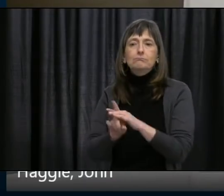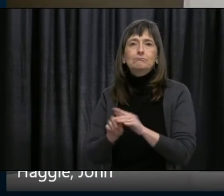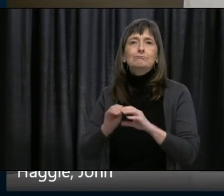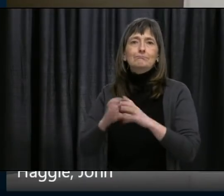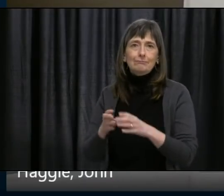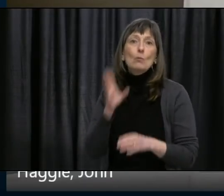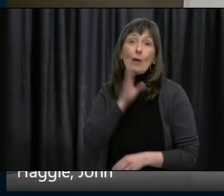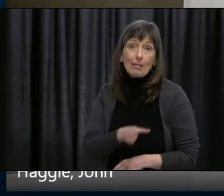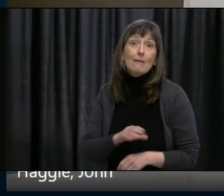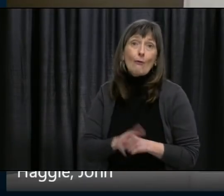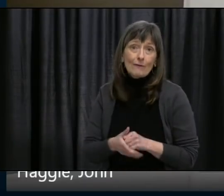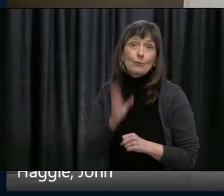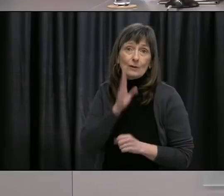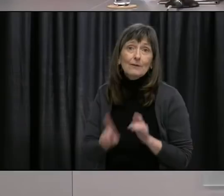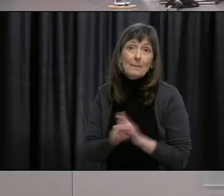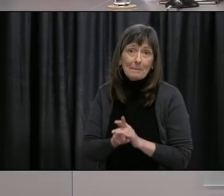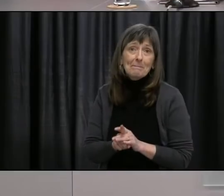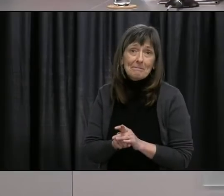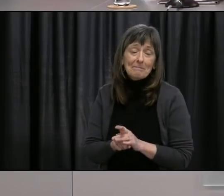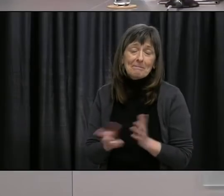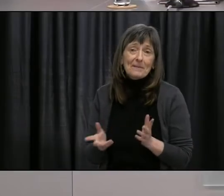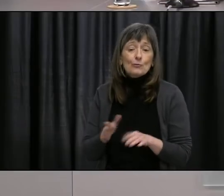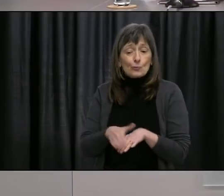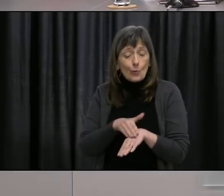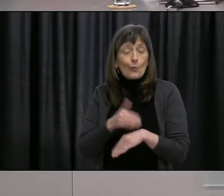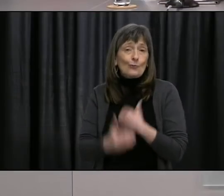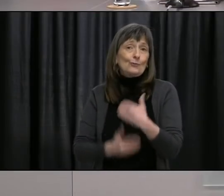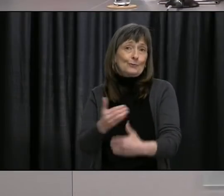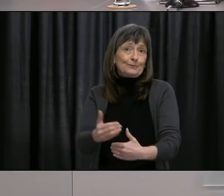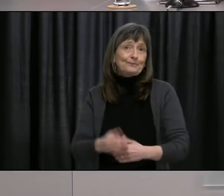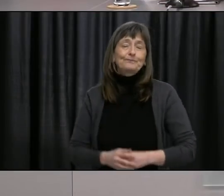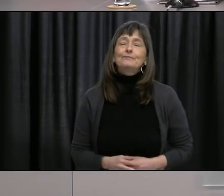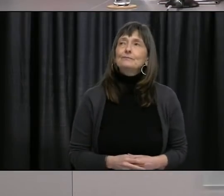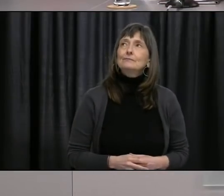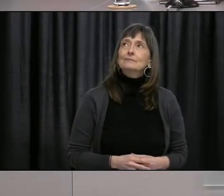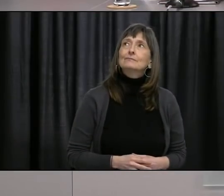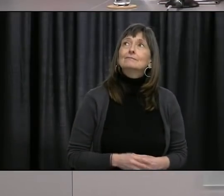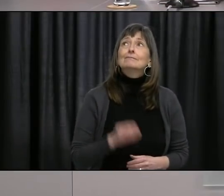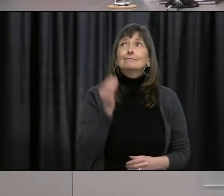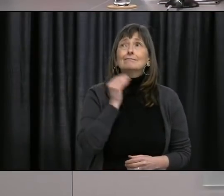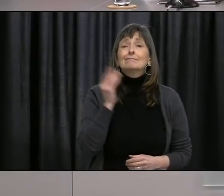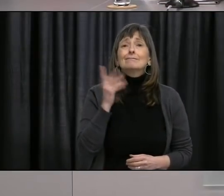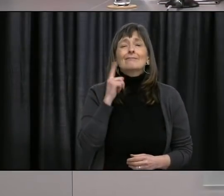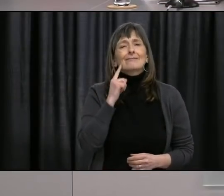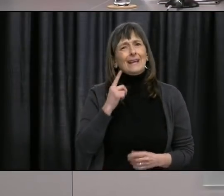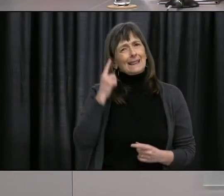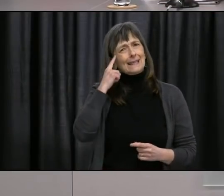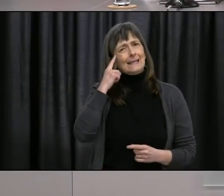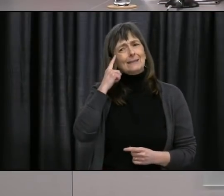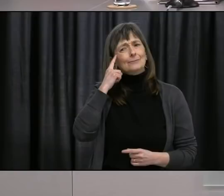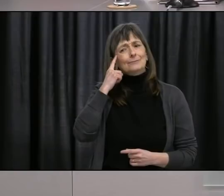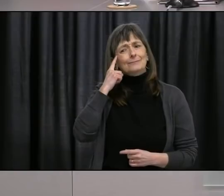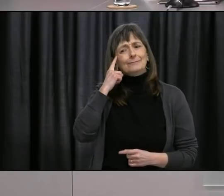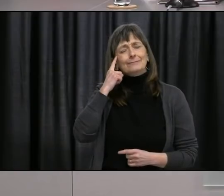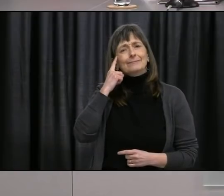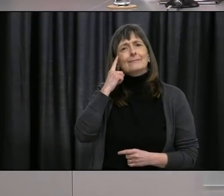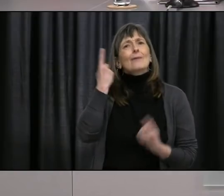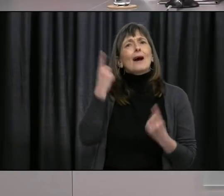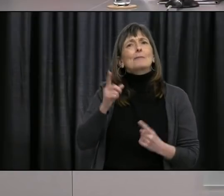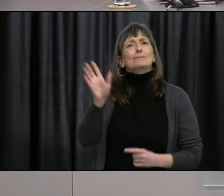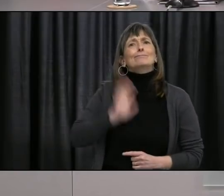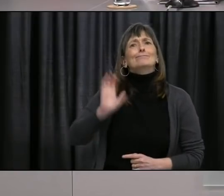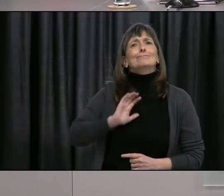slow process. So, Peter, I think if we go back to what happened, to the world really around travel with